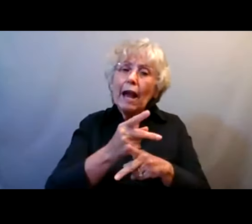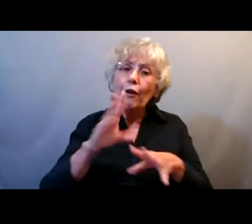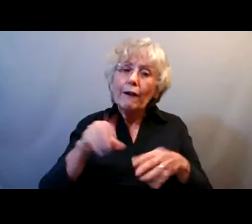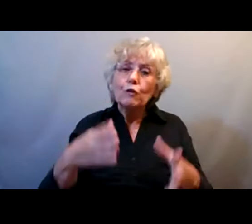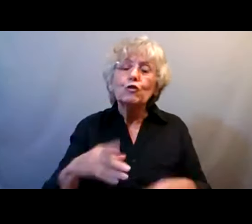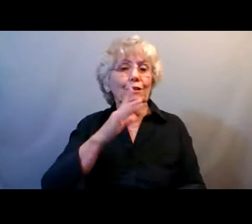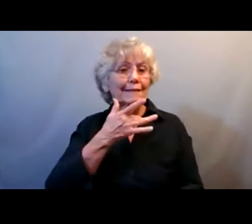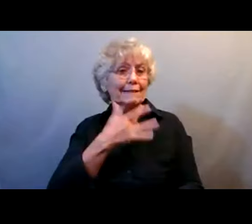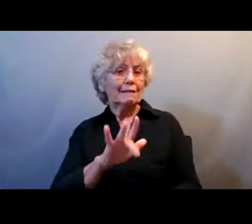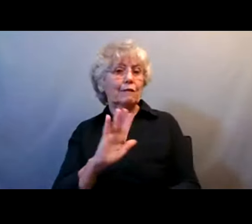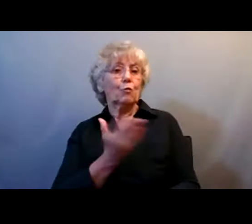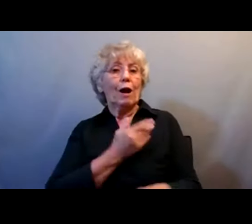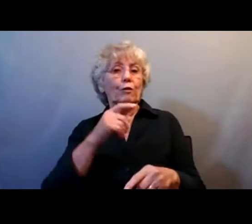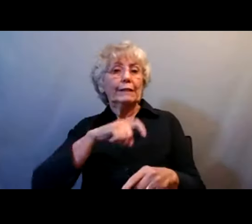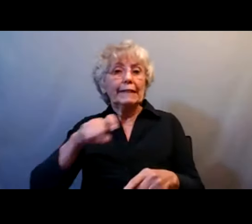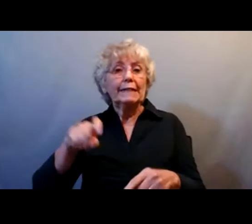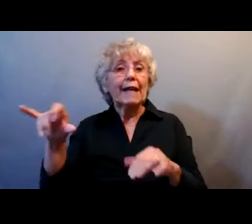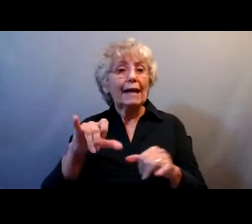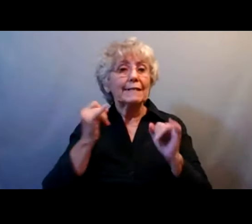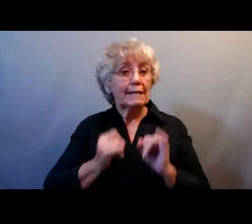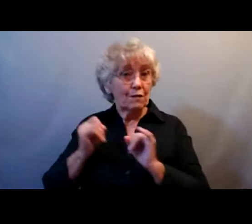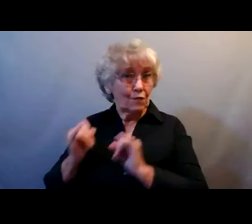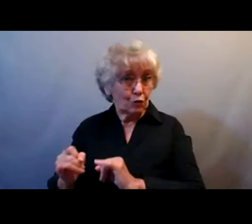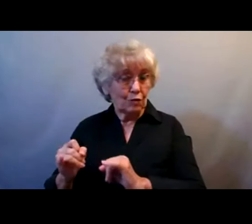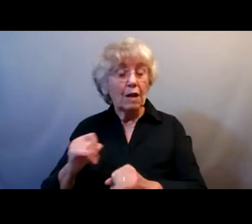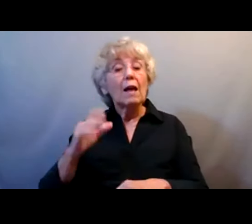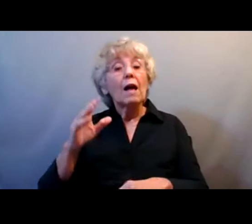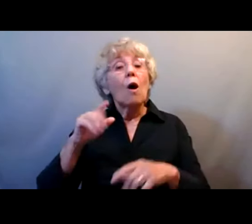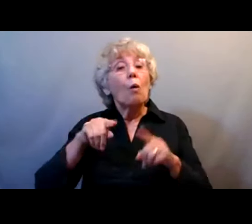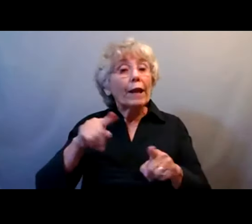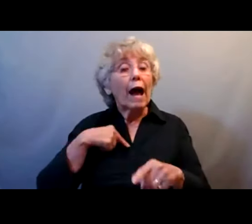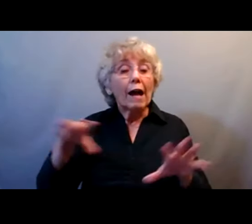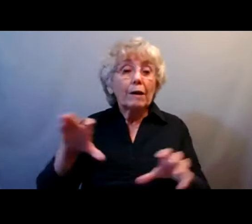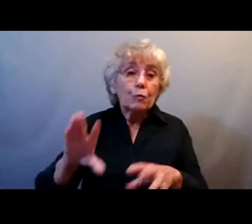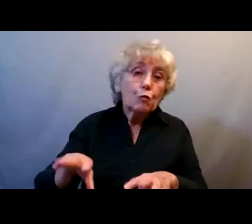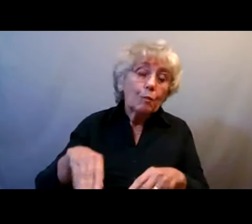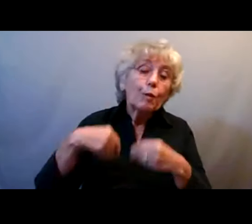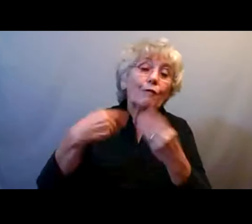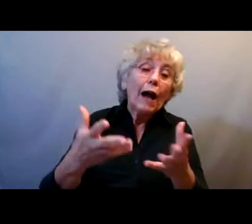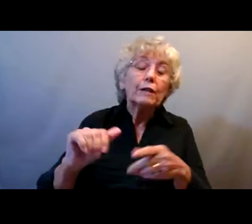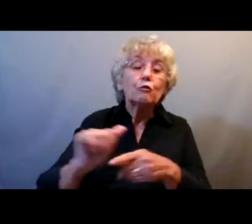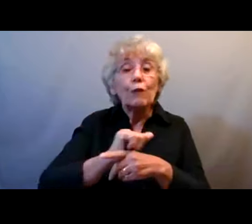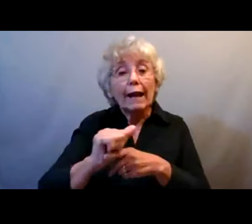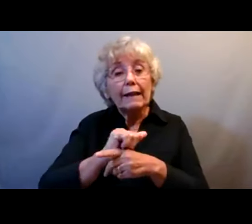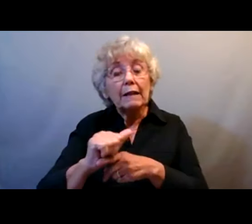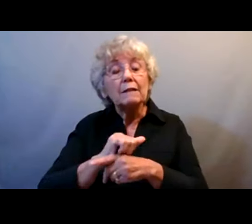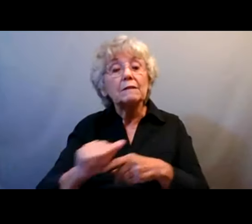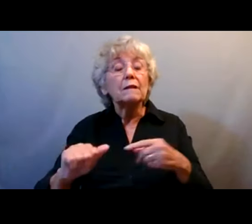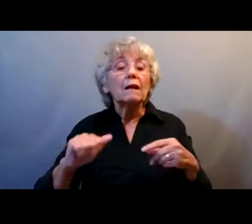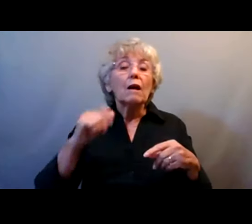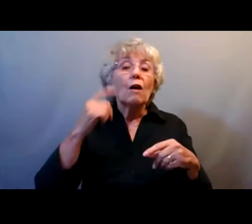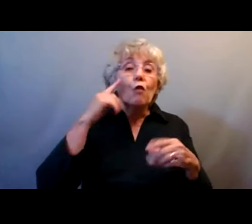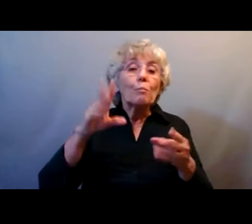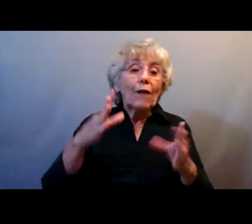as individuals. And when I do trainings with providers, I talk a lot about intention